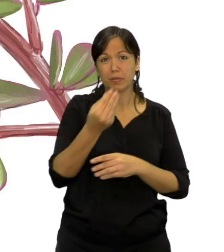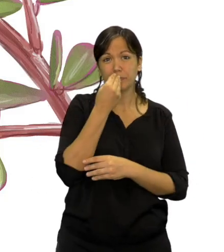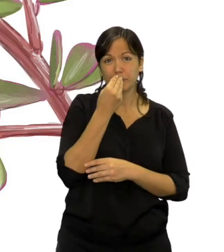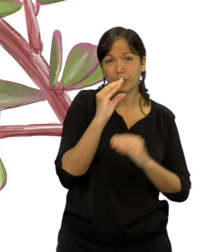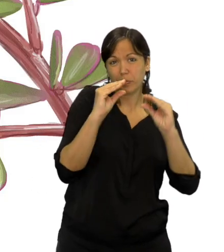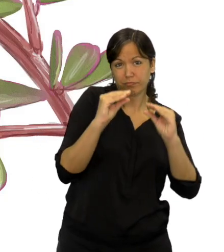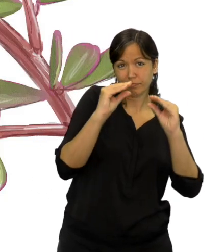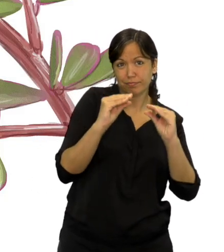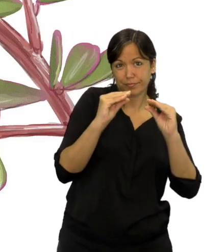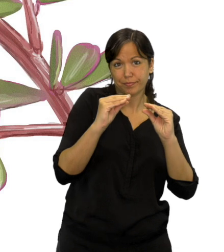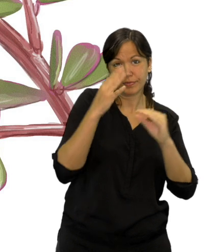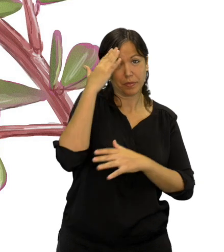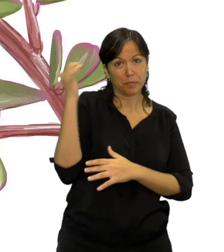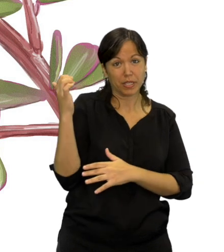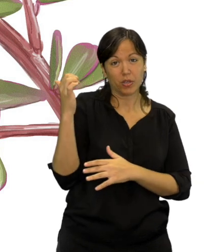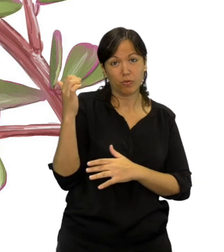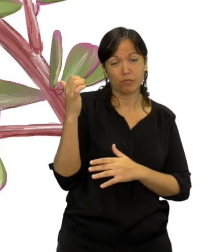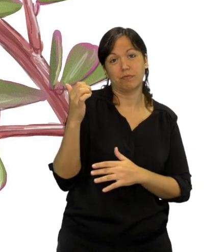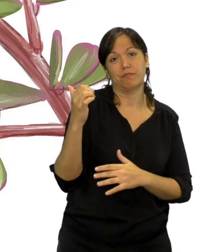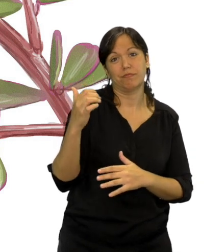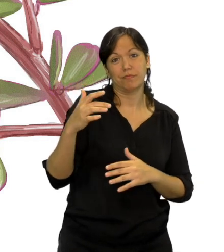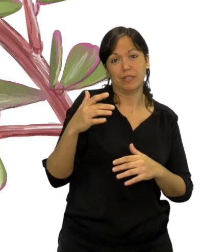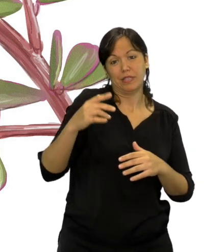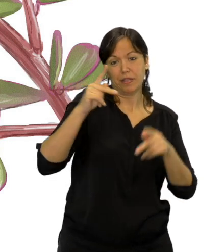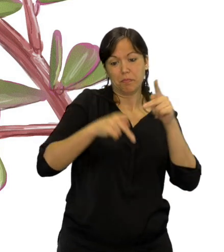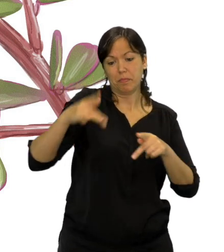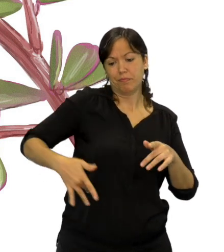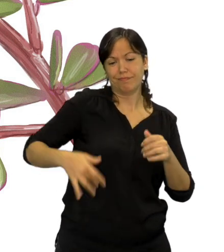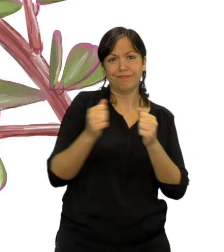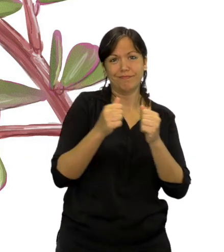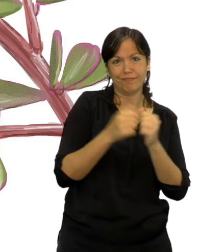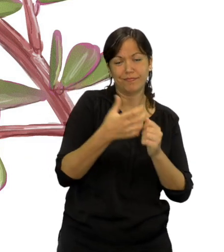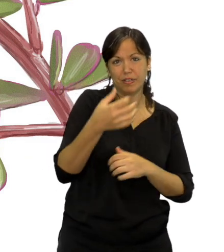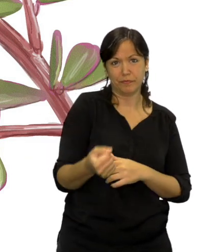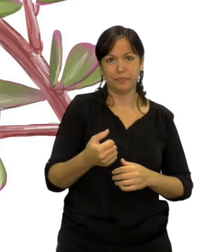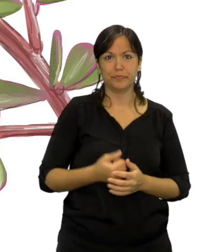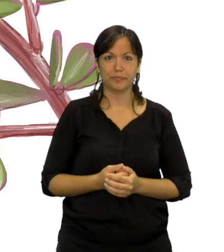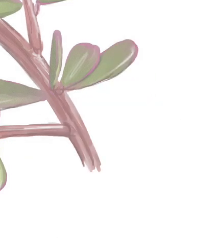moderation, since it can contribute to the formation of kidney stones in some people.